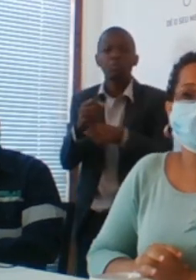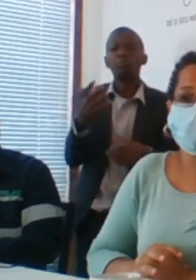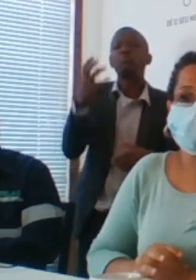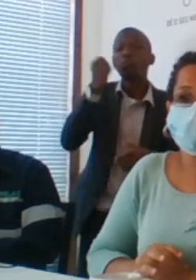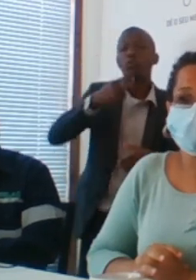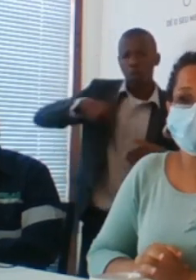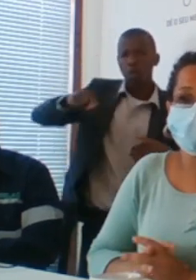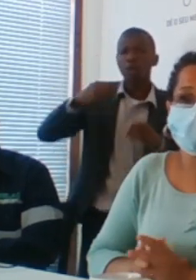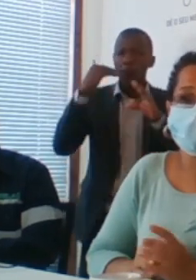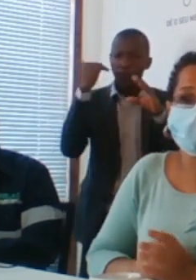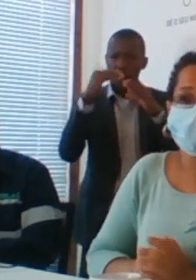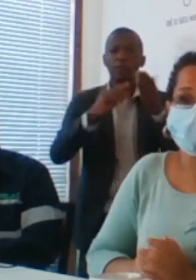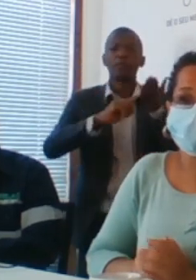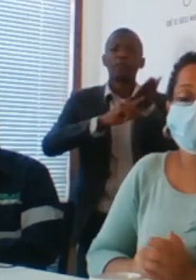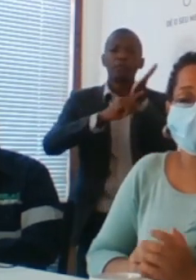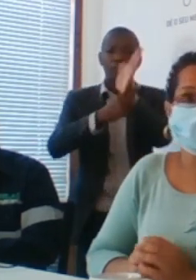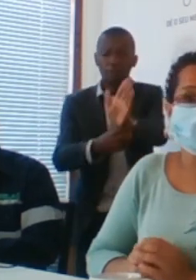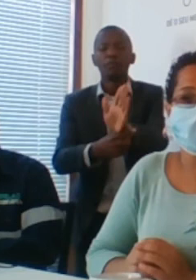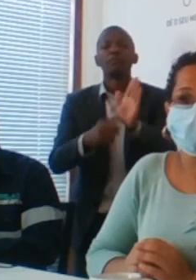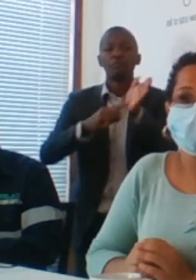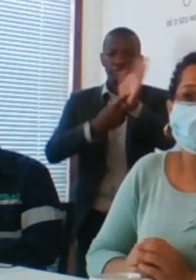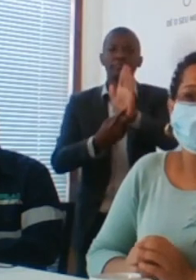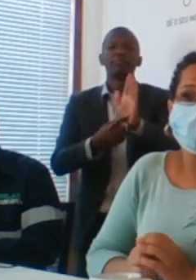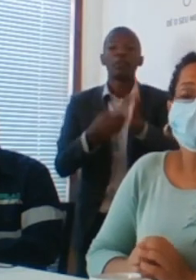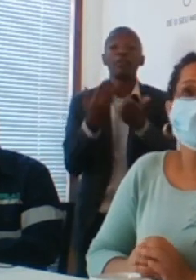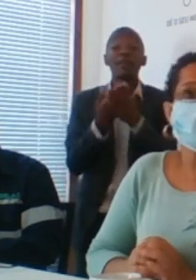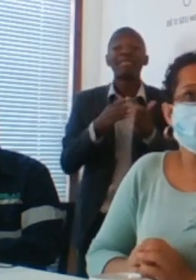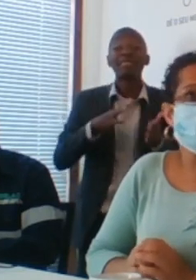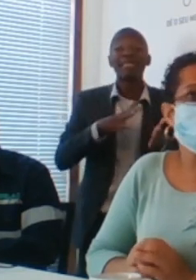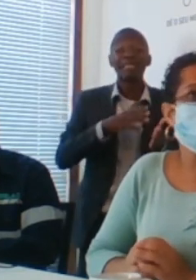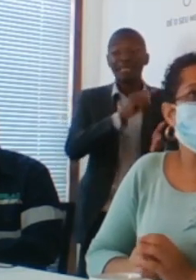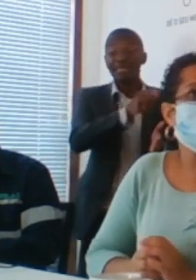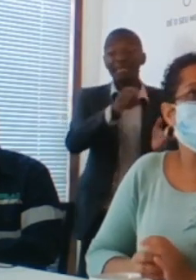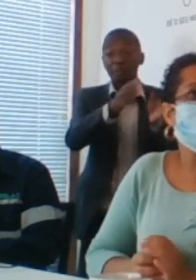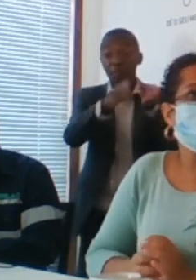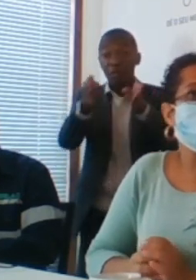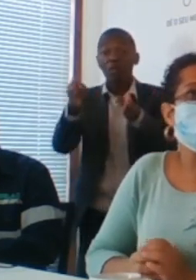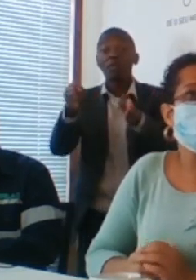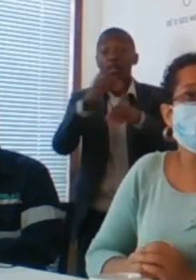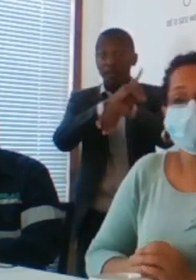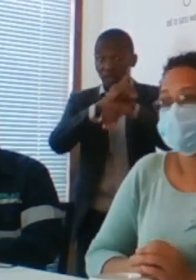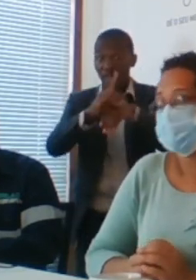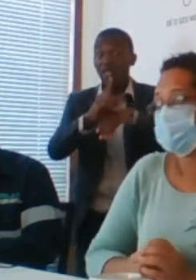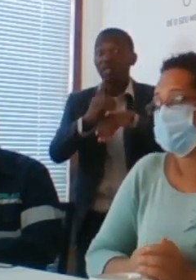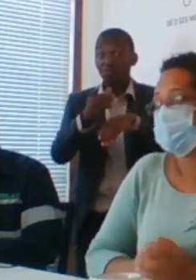that these employees, these candidates are 100% capable of